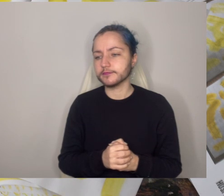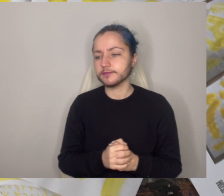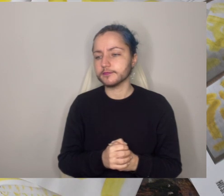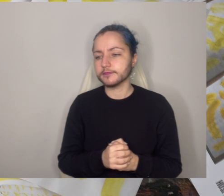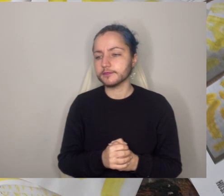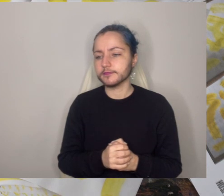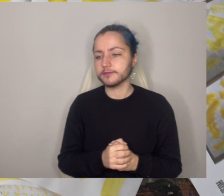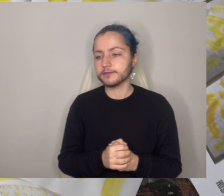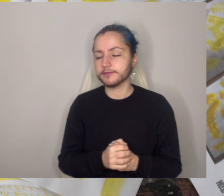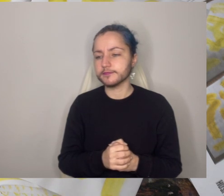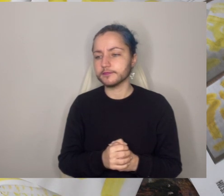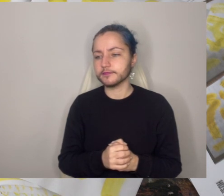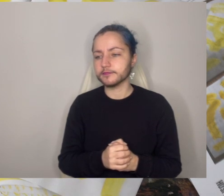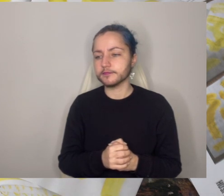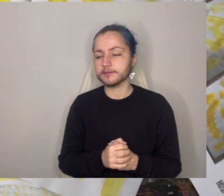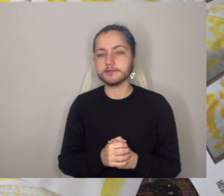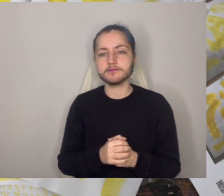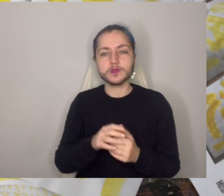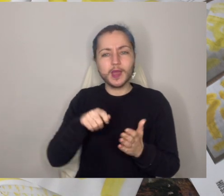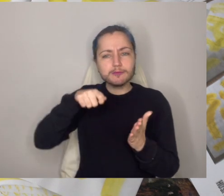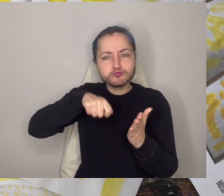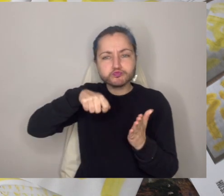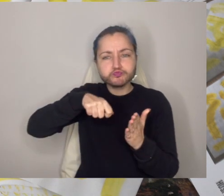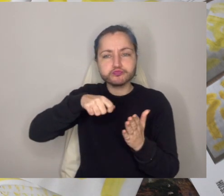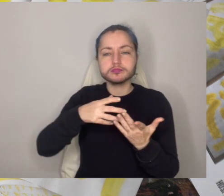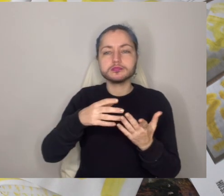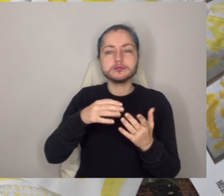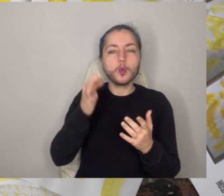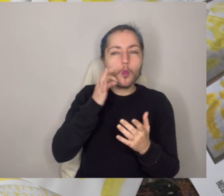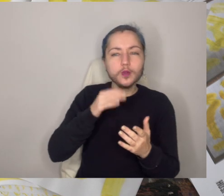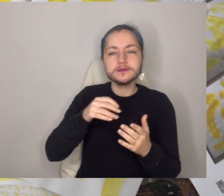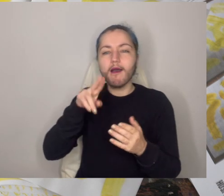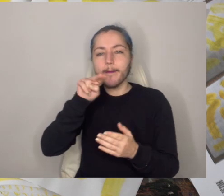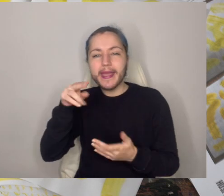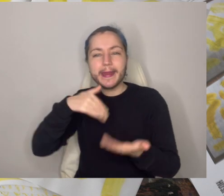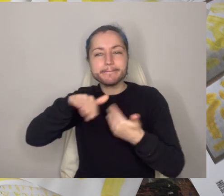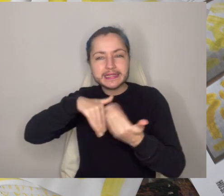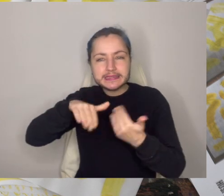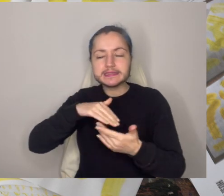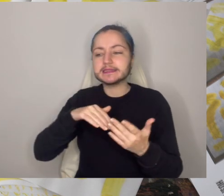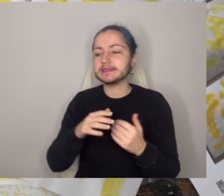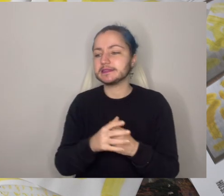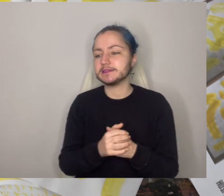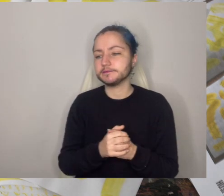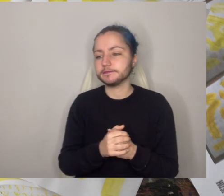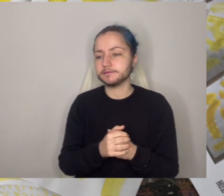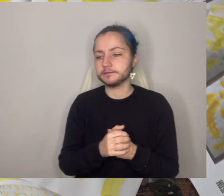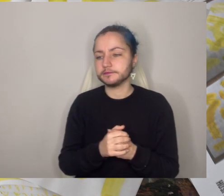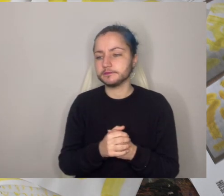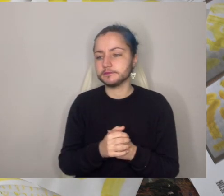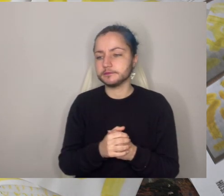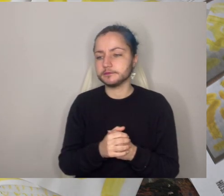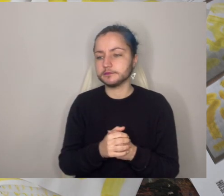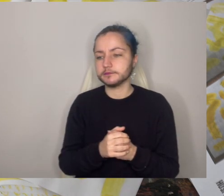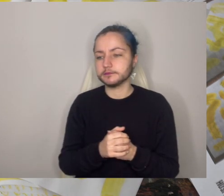nice fluid lines like this. So we need it to be a little bit watery but not